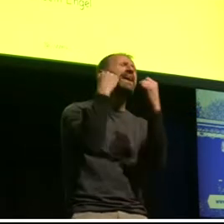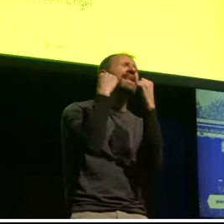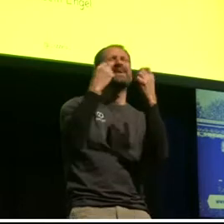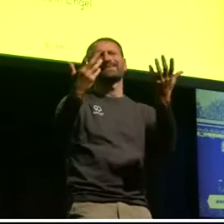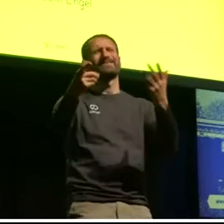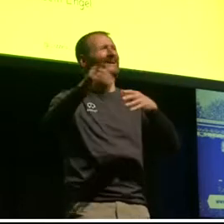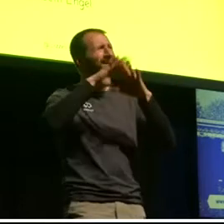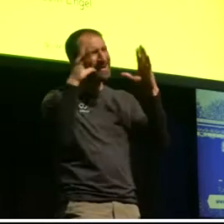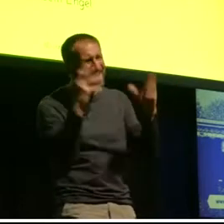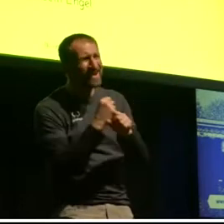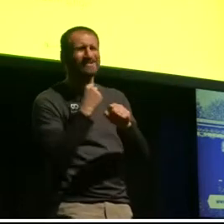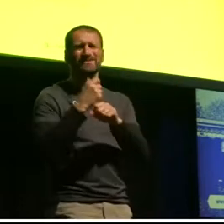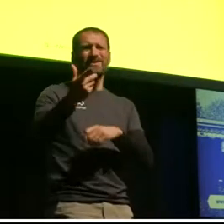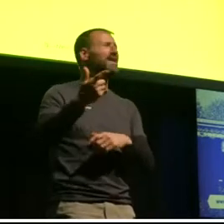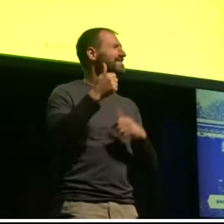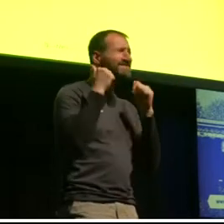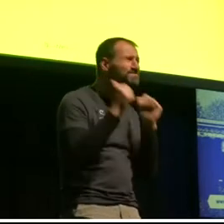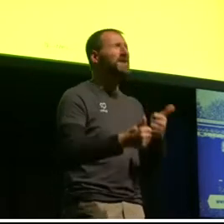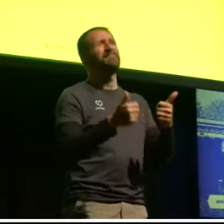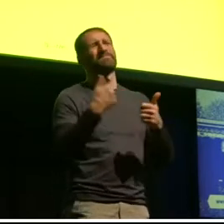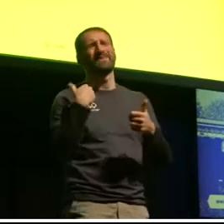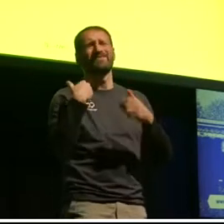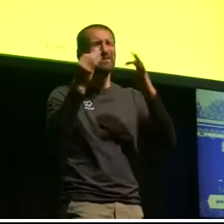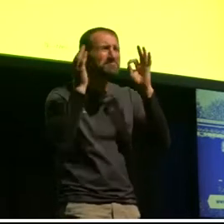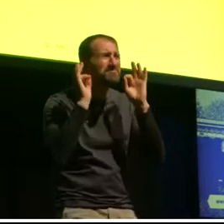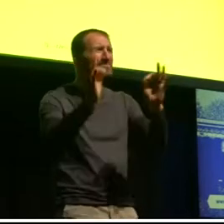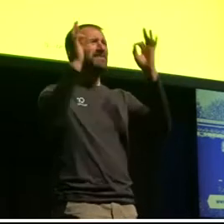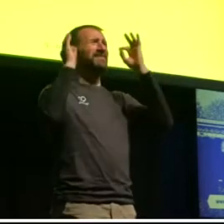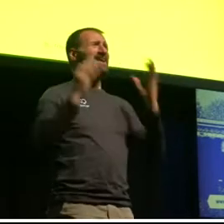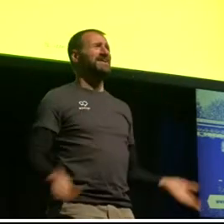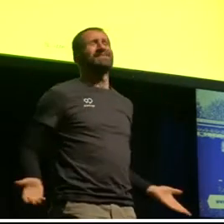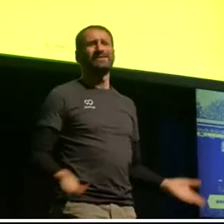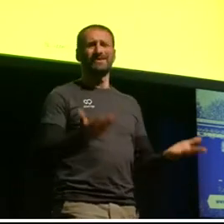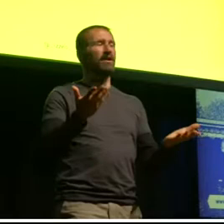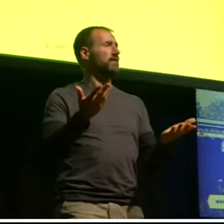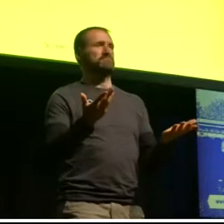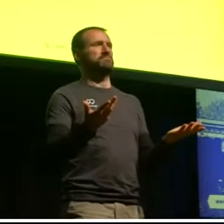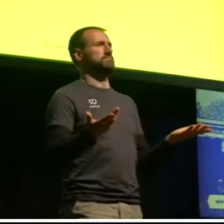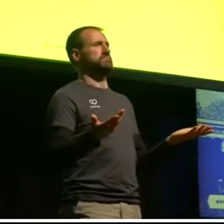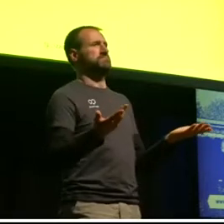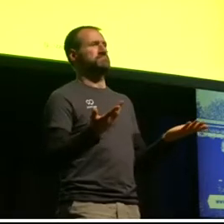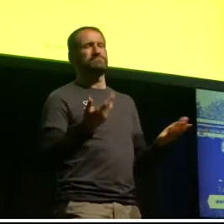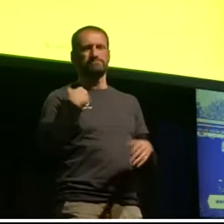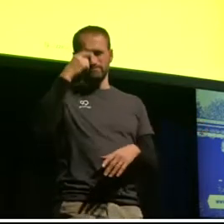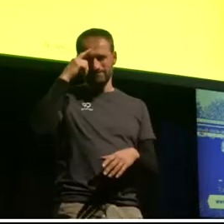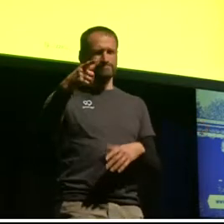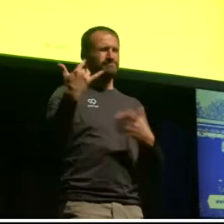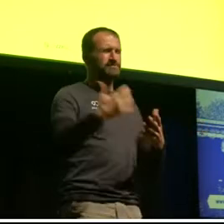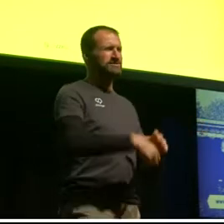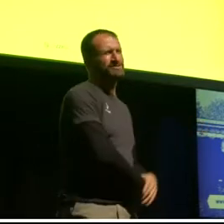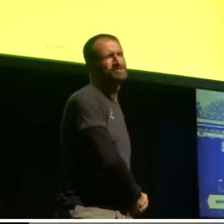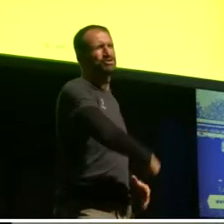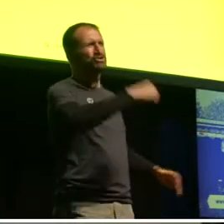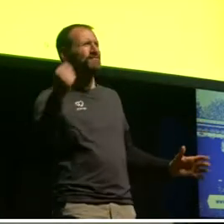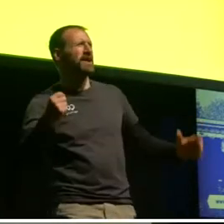doing everything and would be just perfect. And he always, like, I thought he would take his sword, he would fight